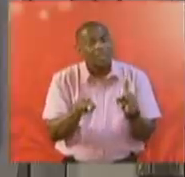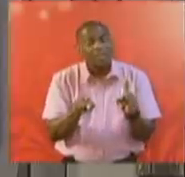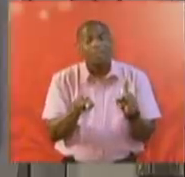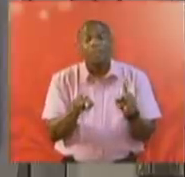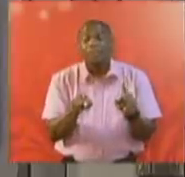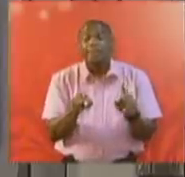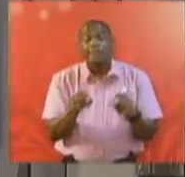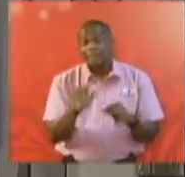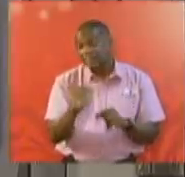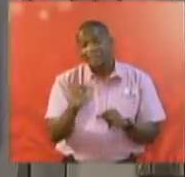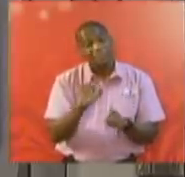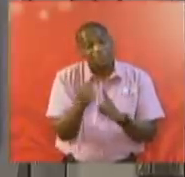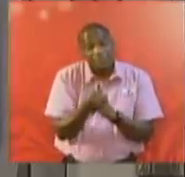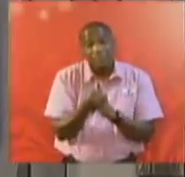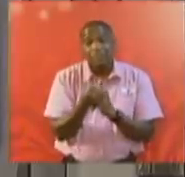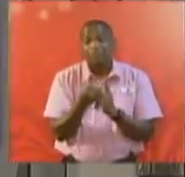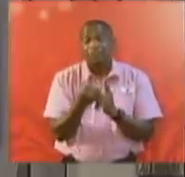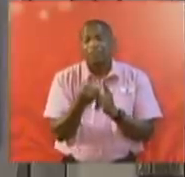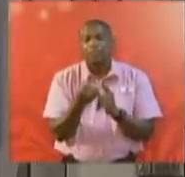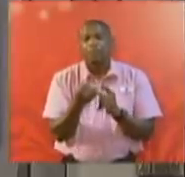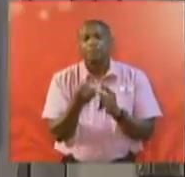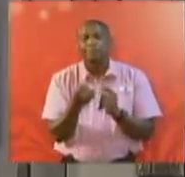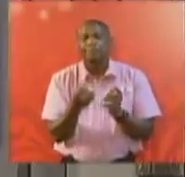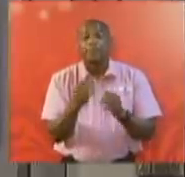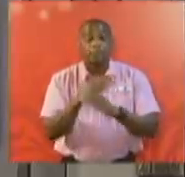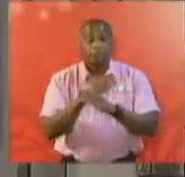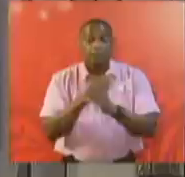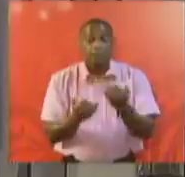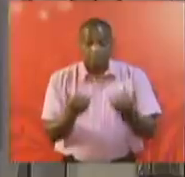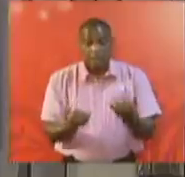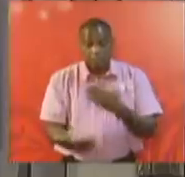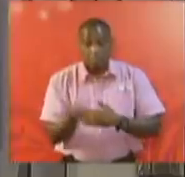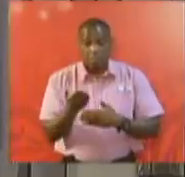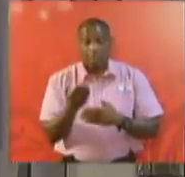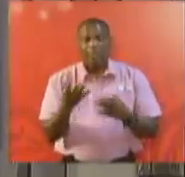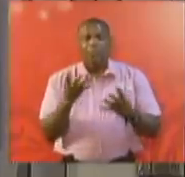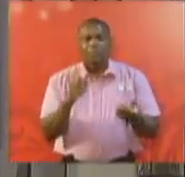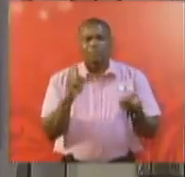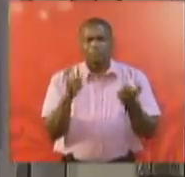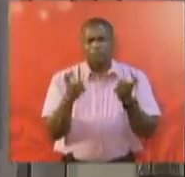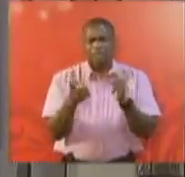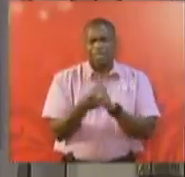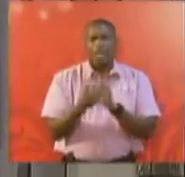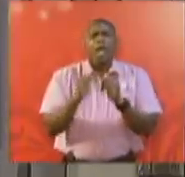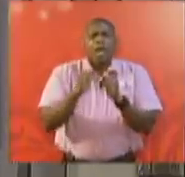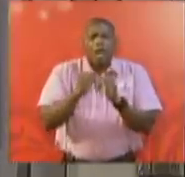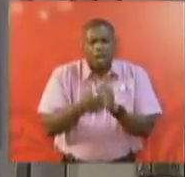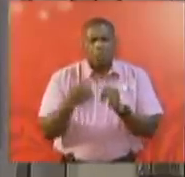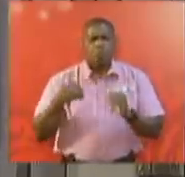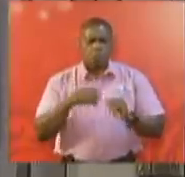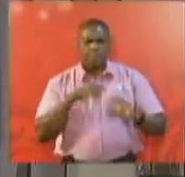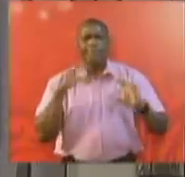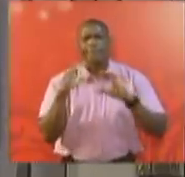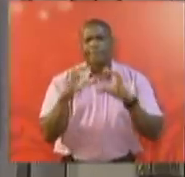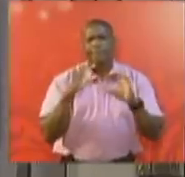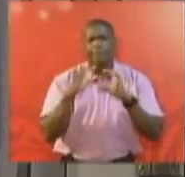change not the message, but the way the message is being communicated from these platforms. And I'm going to ask that a clip